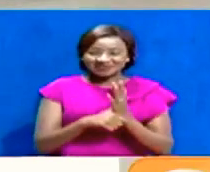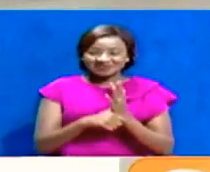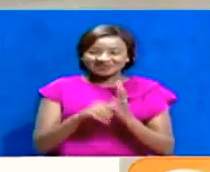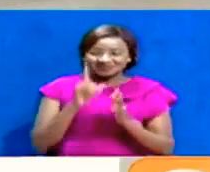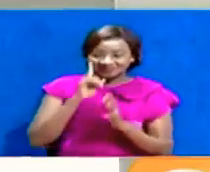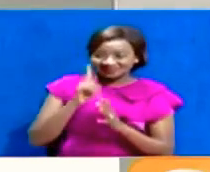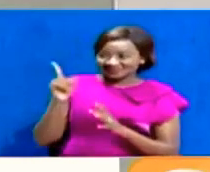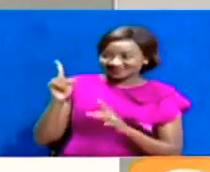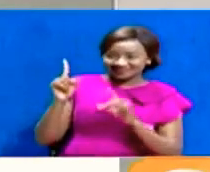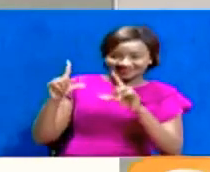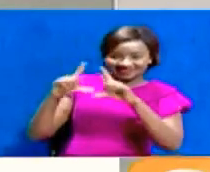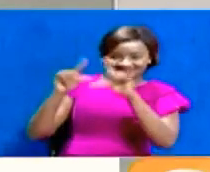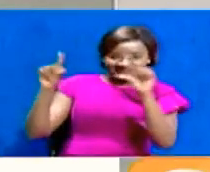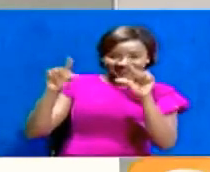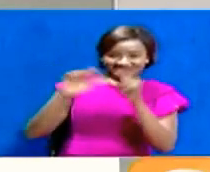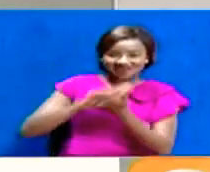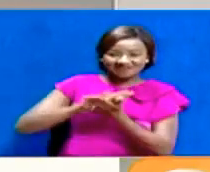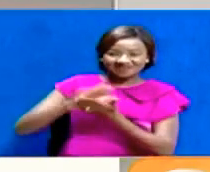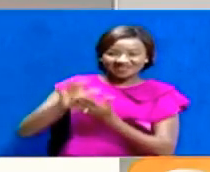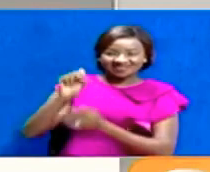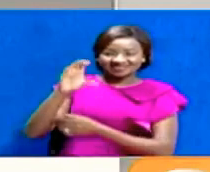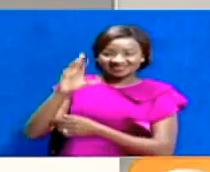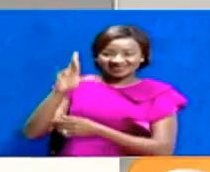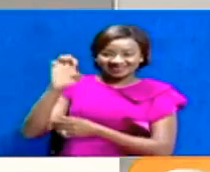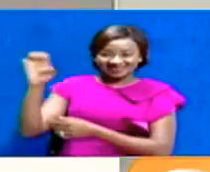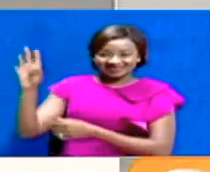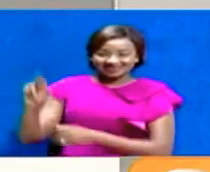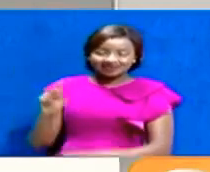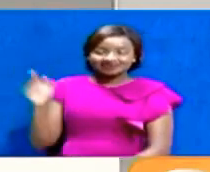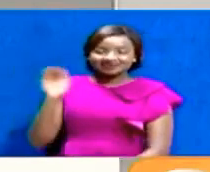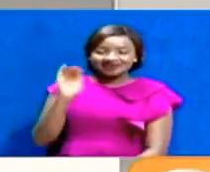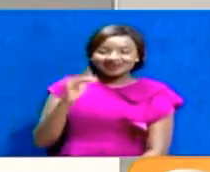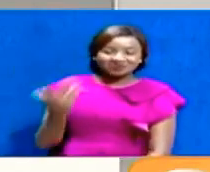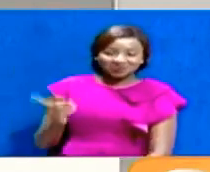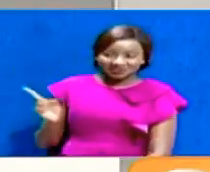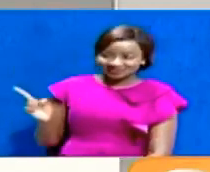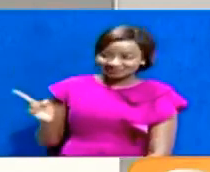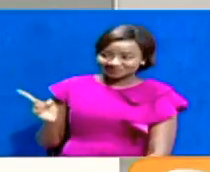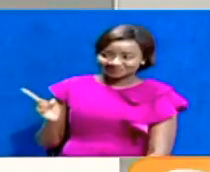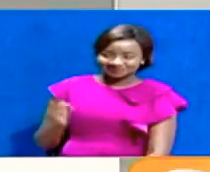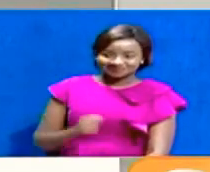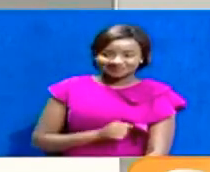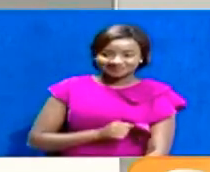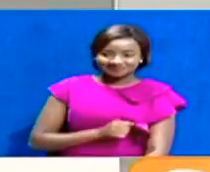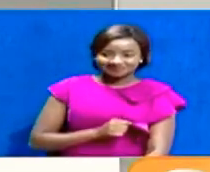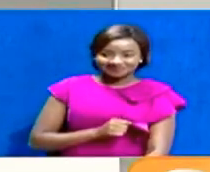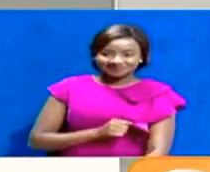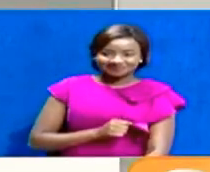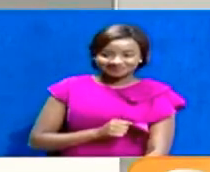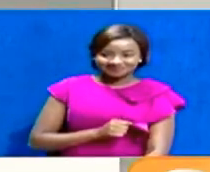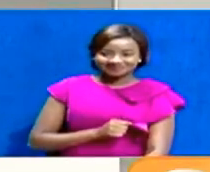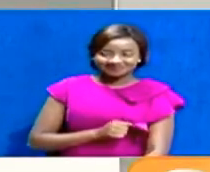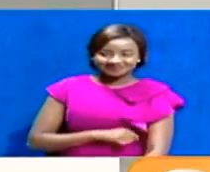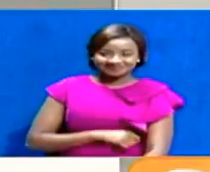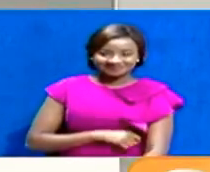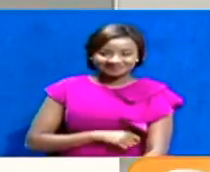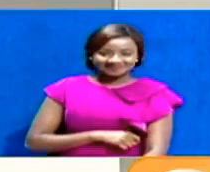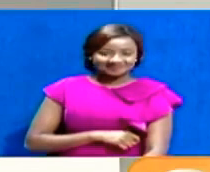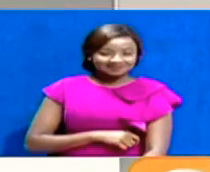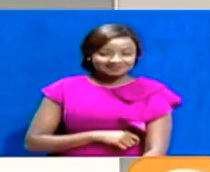Screen. Can't make it up. Okay, Flat Screen is asking, Kenya has a population of about 50 million people. Today, very